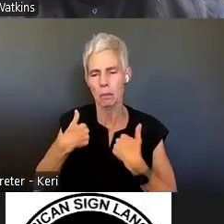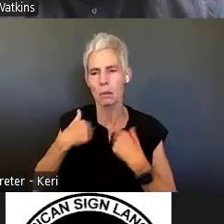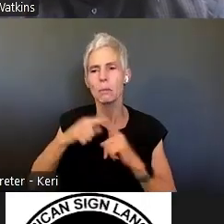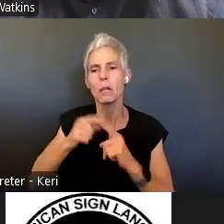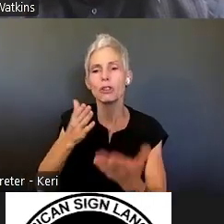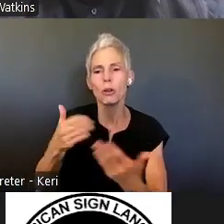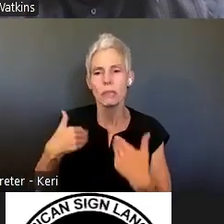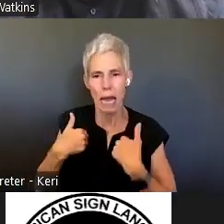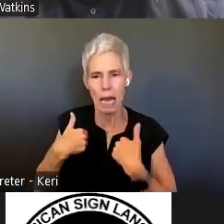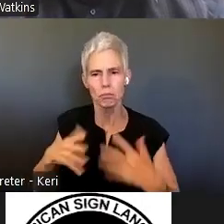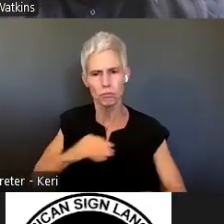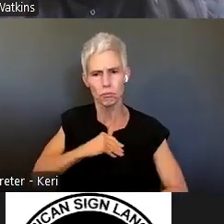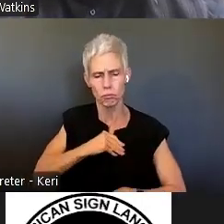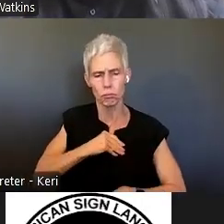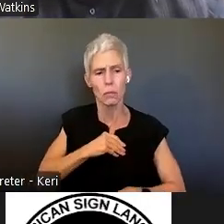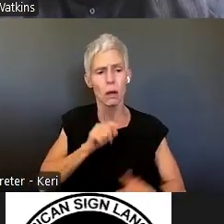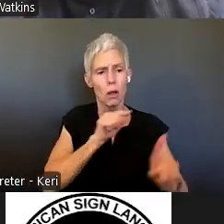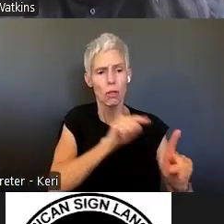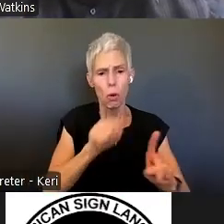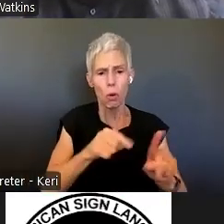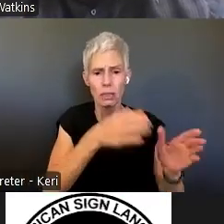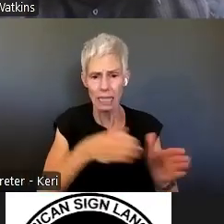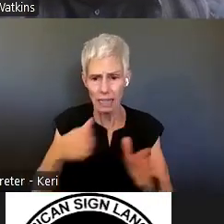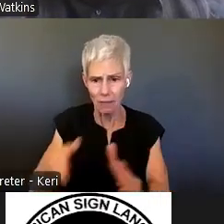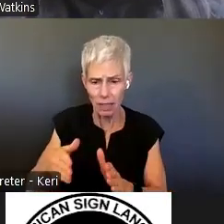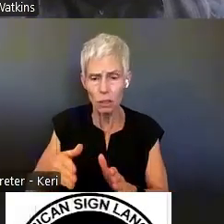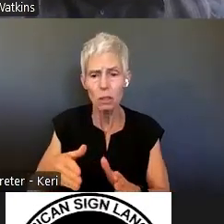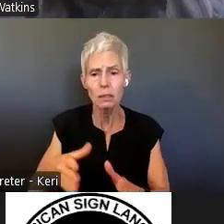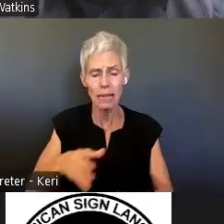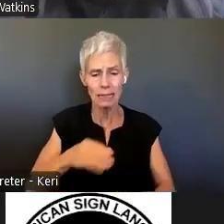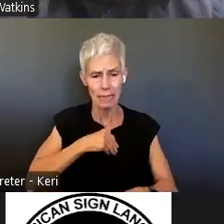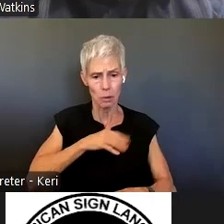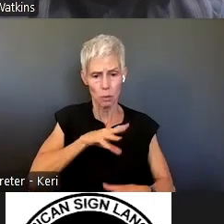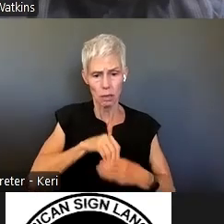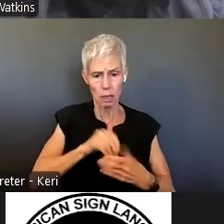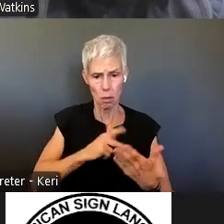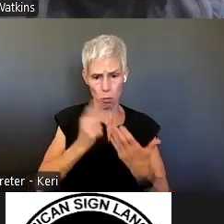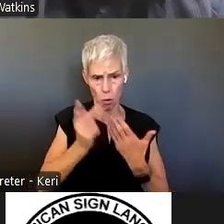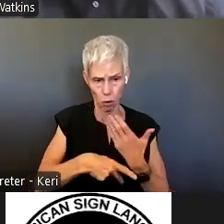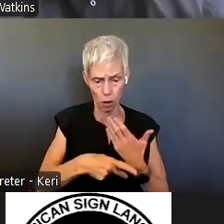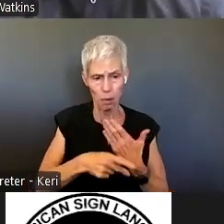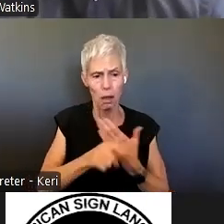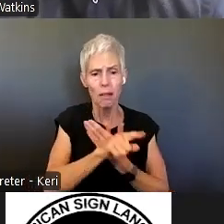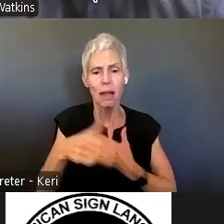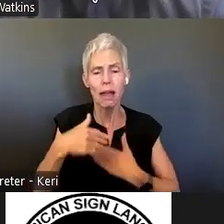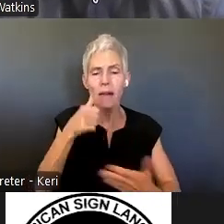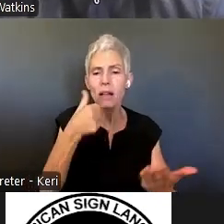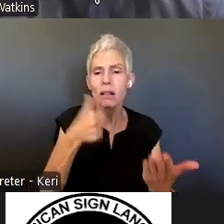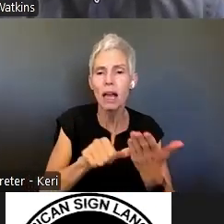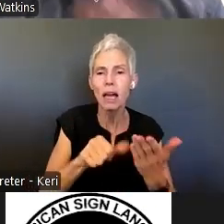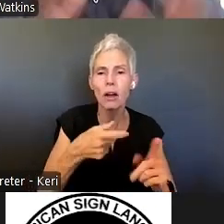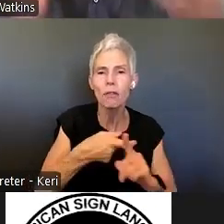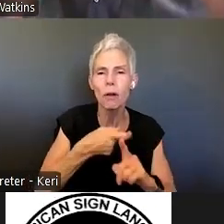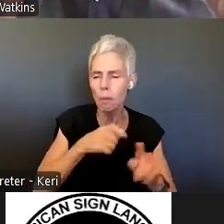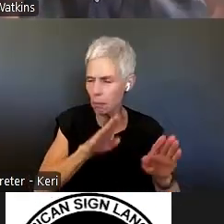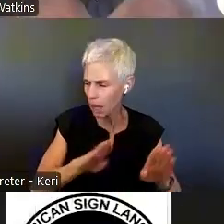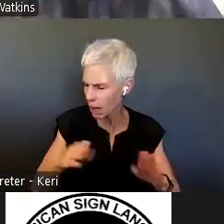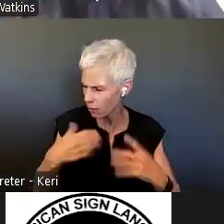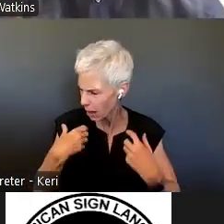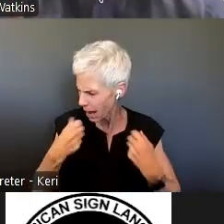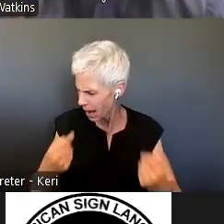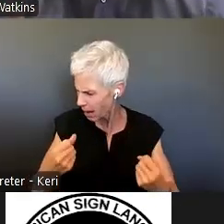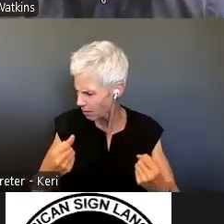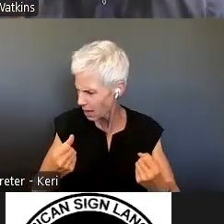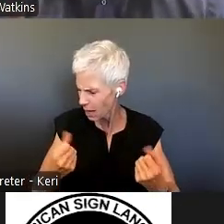the individuals that are coming in have a letter from a behavioral health, I'm trying to think of the actual